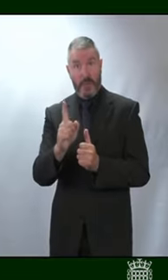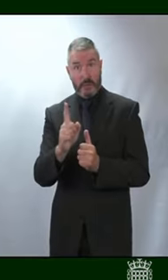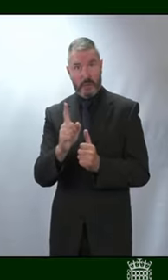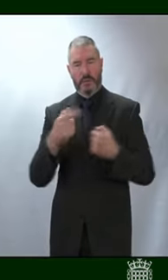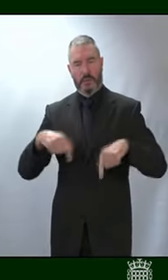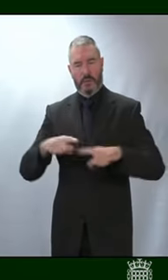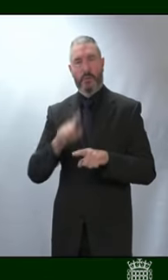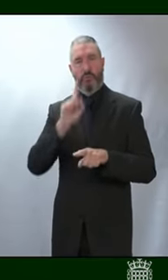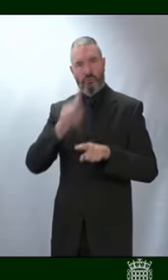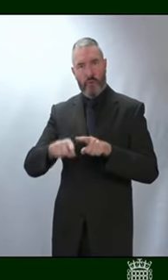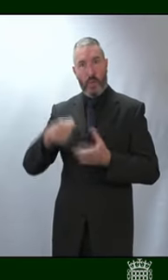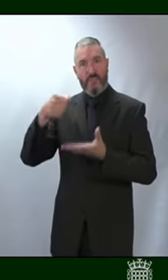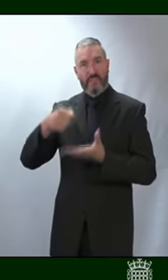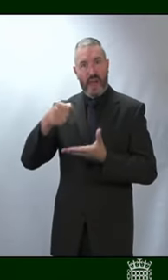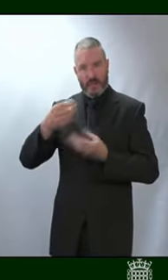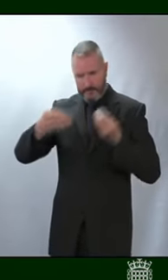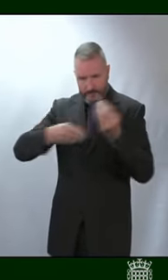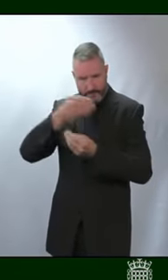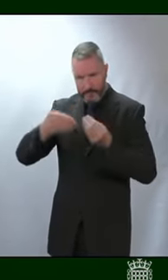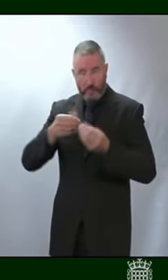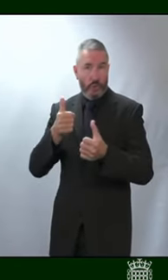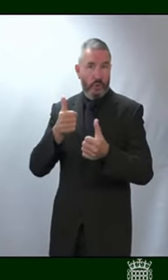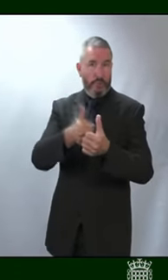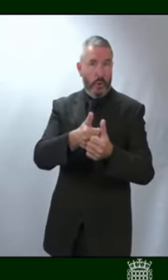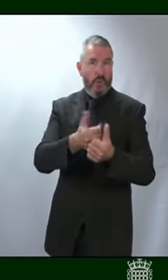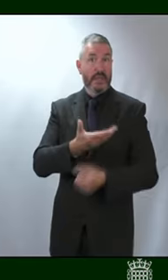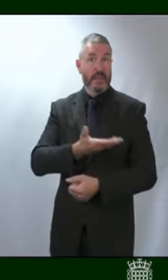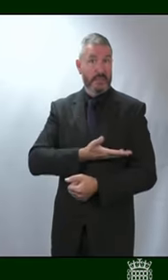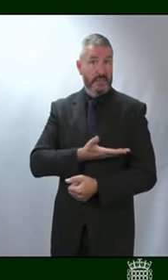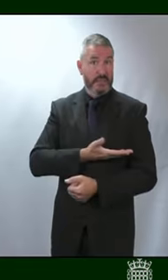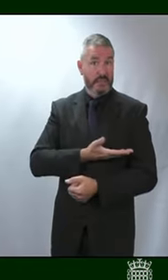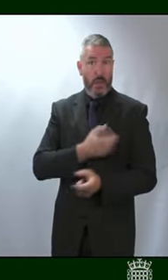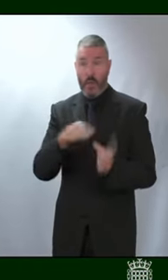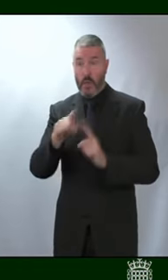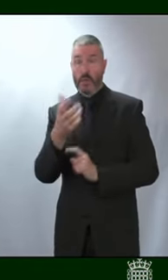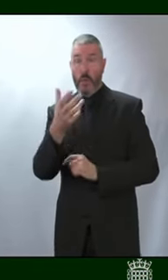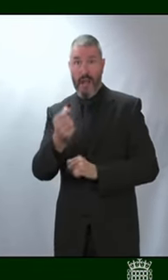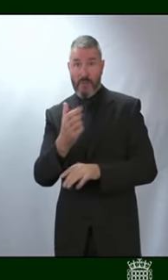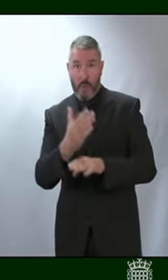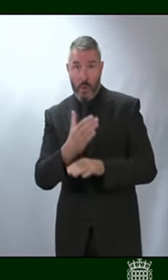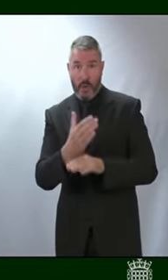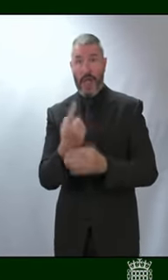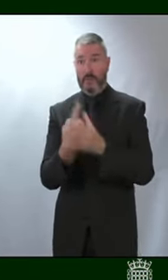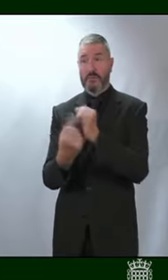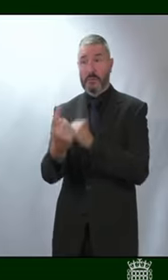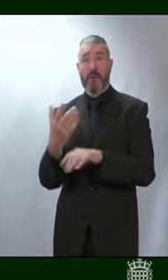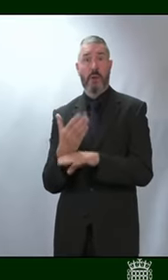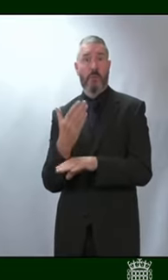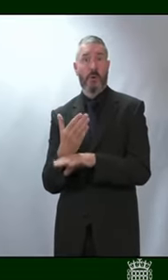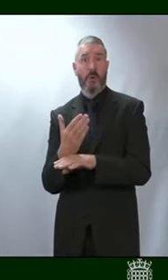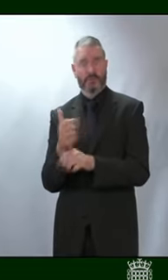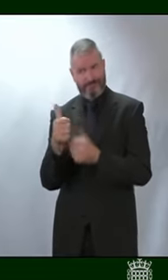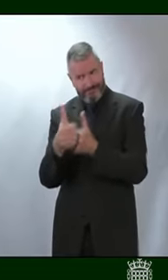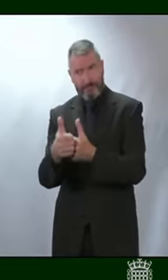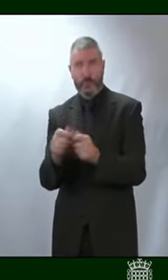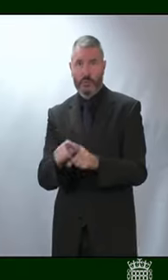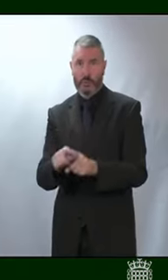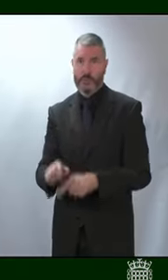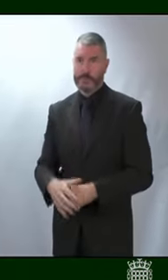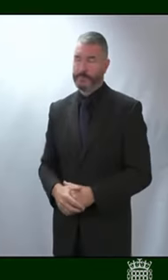we can to support businesses, to support those in jobs, and indeed the self-employed, as the honourable gentleman rightly